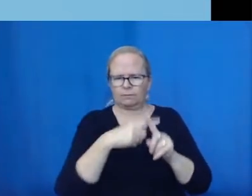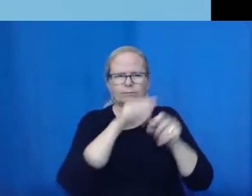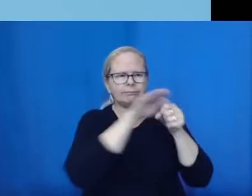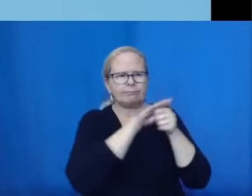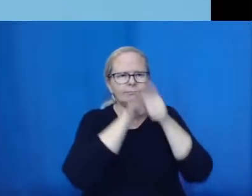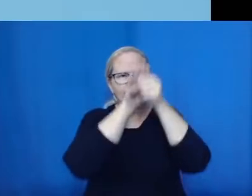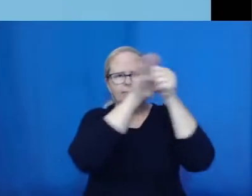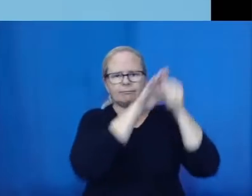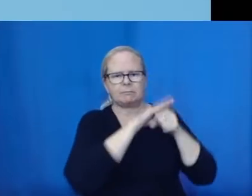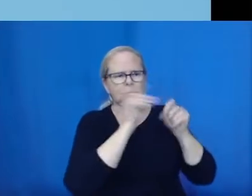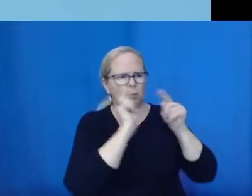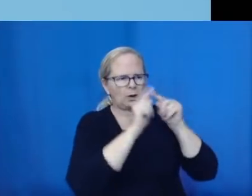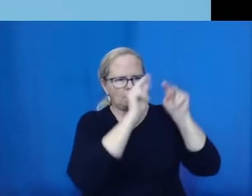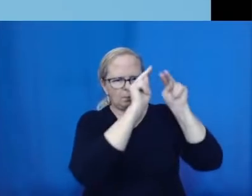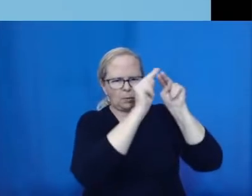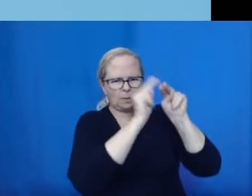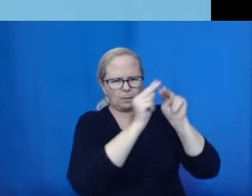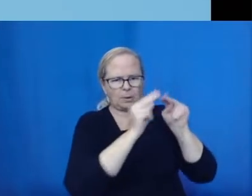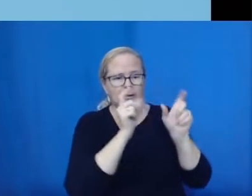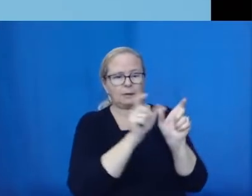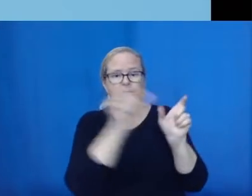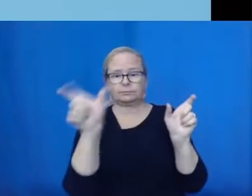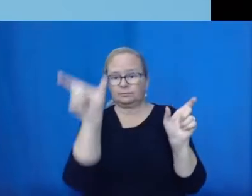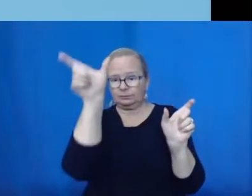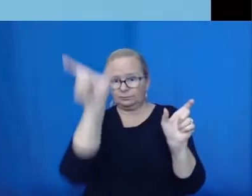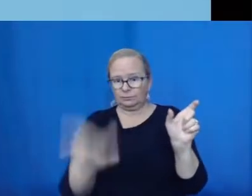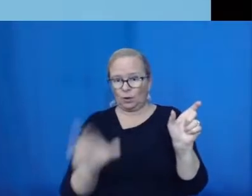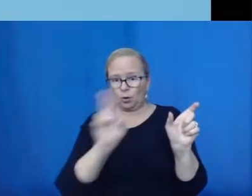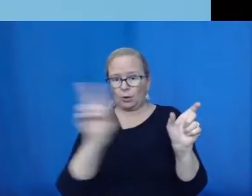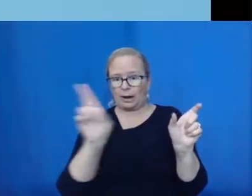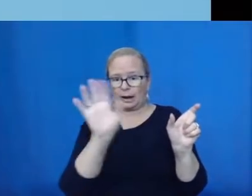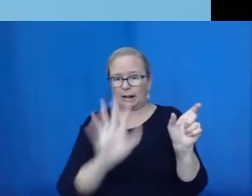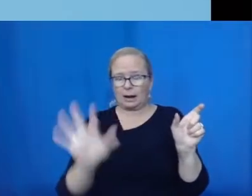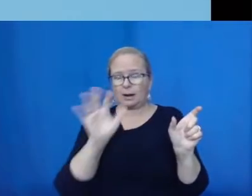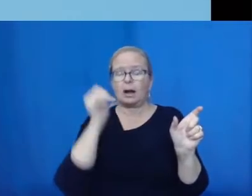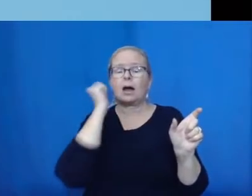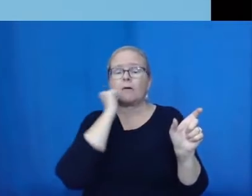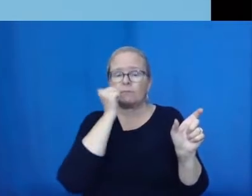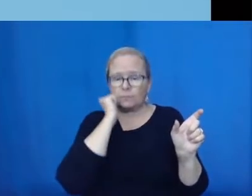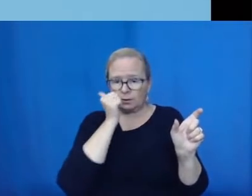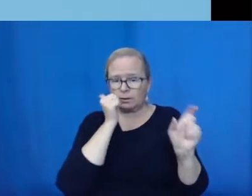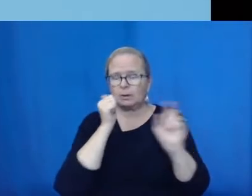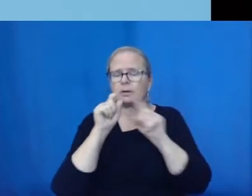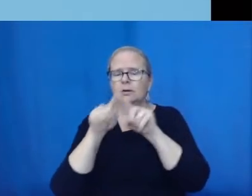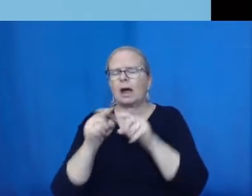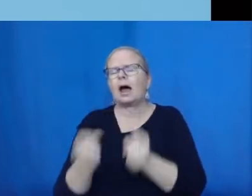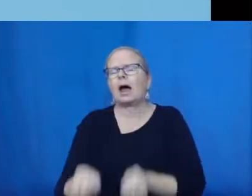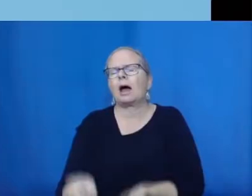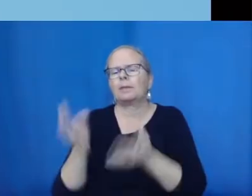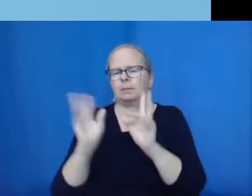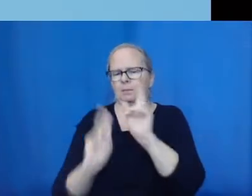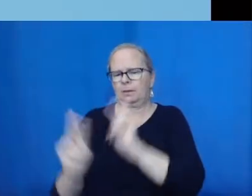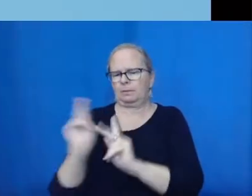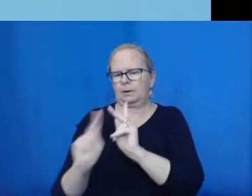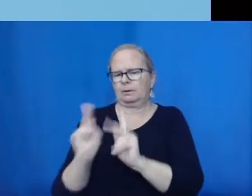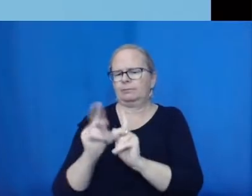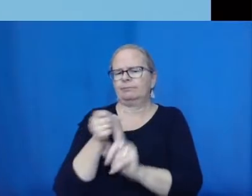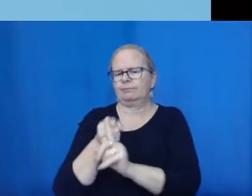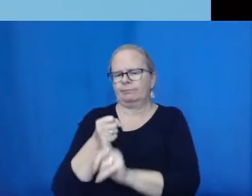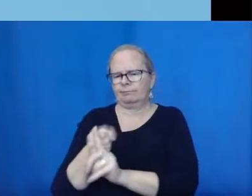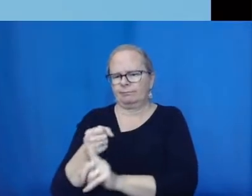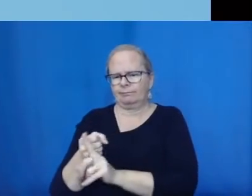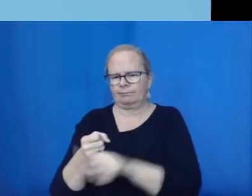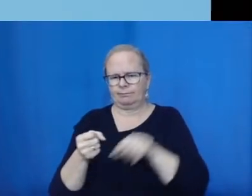slides. I just finished watching the presser. I just wanted to comment that the government continues to take zero